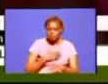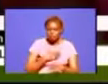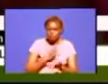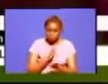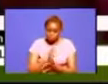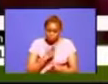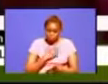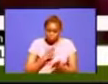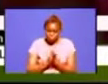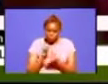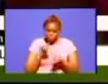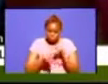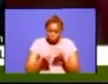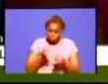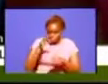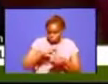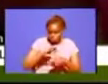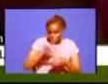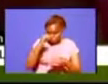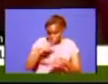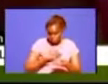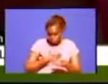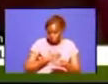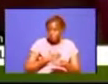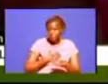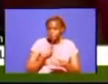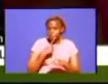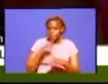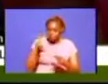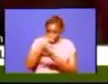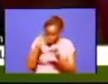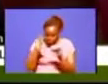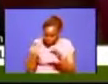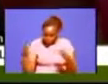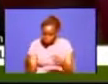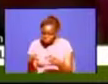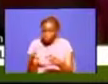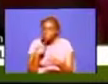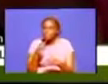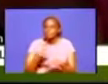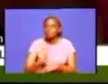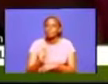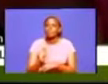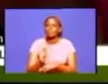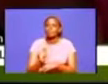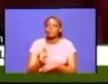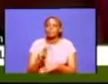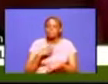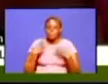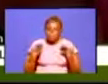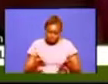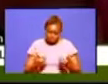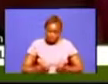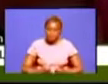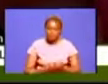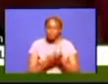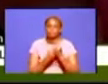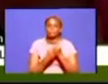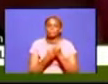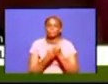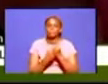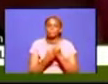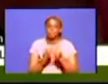with their votes. And I want to state categorically, and I also want to tell them that I'll be here to support and also